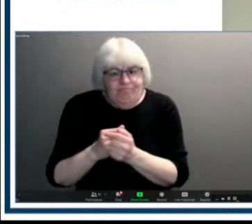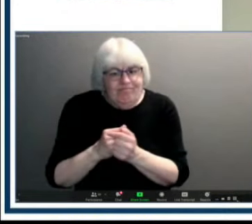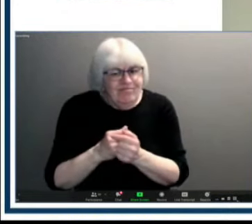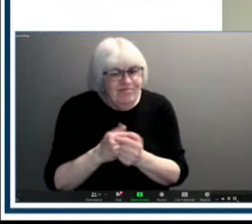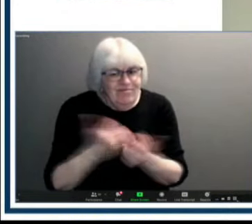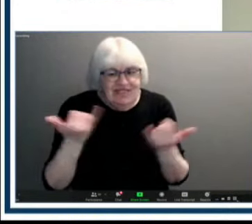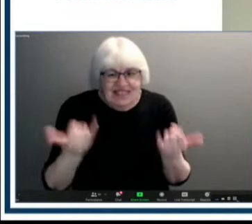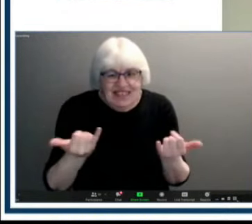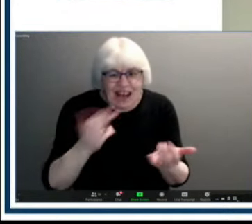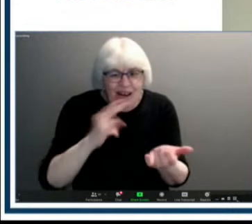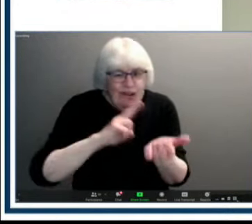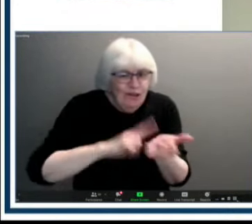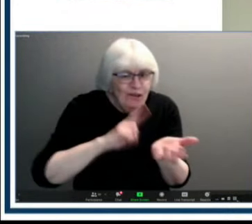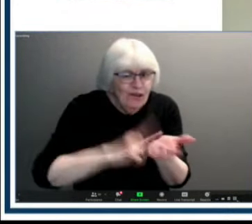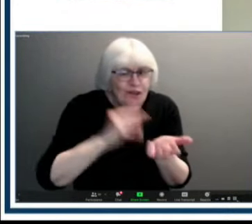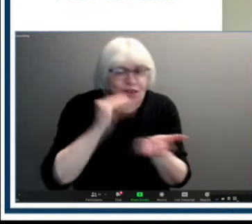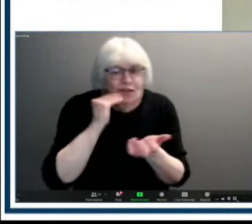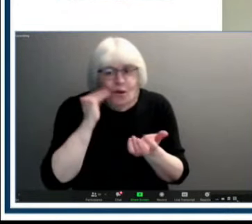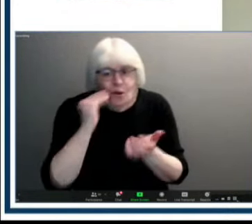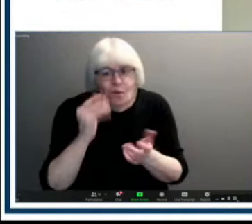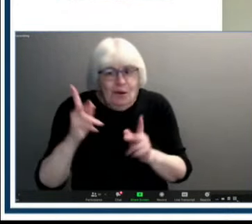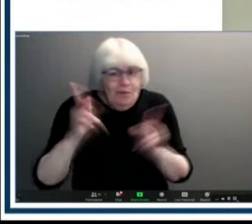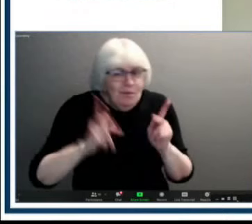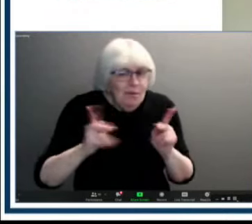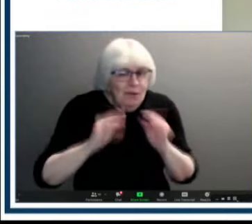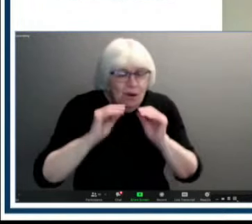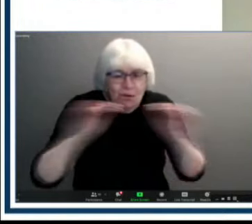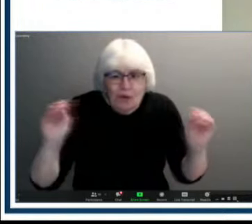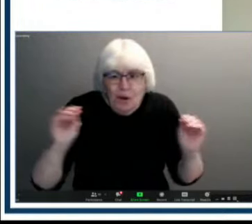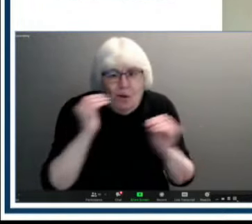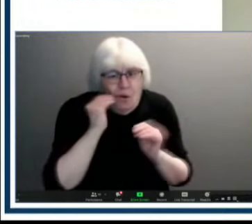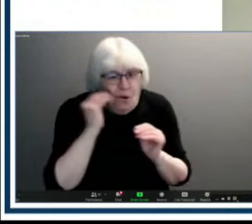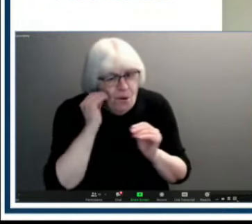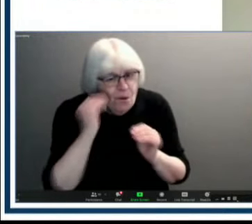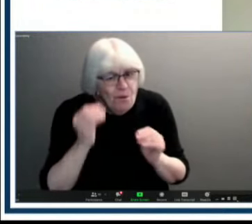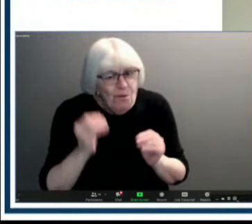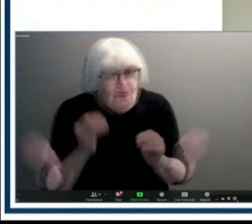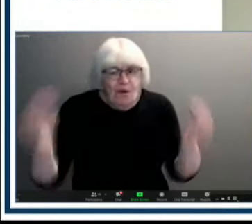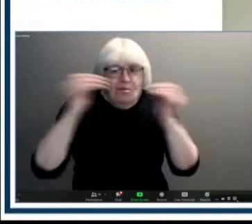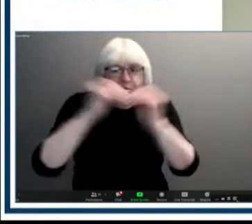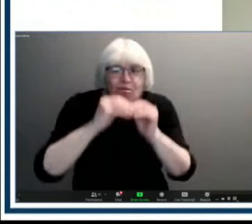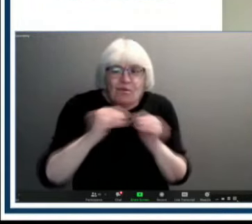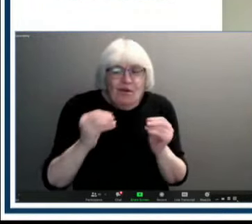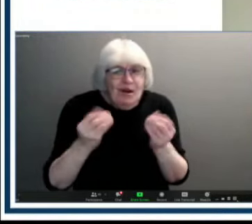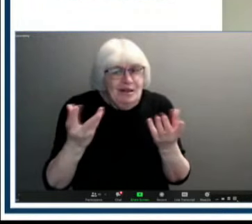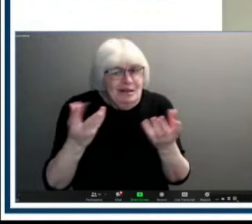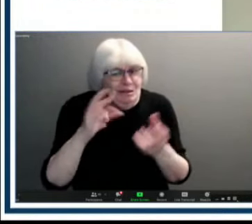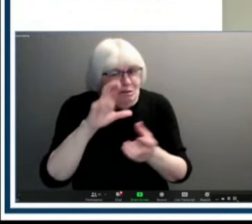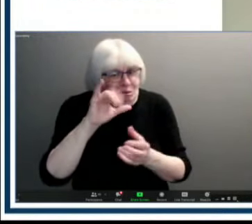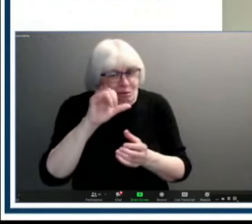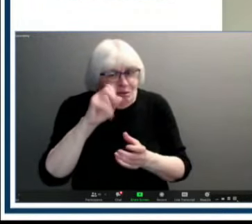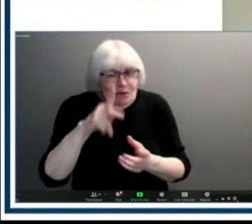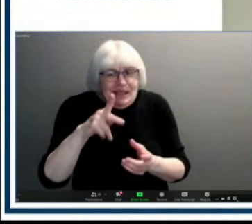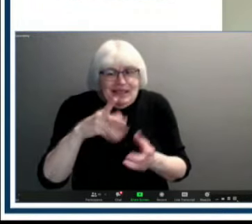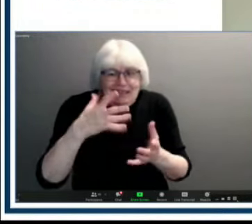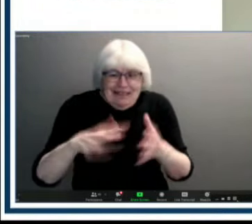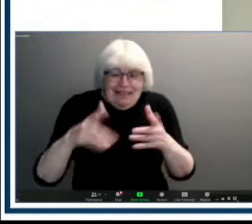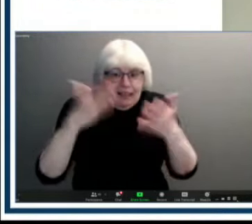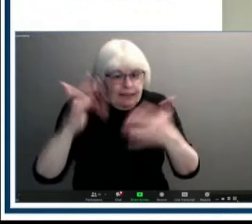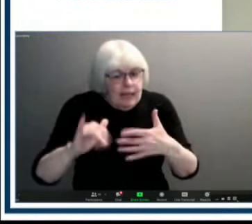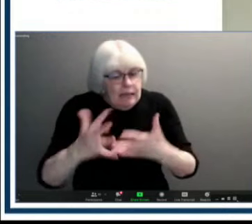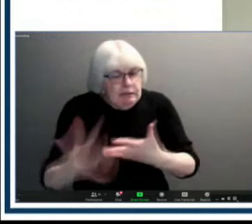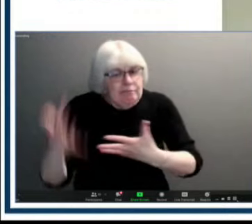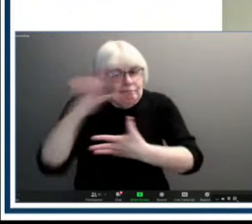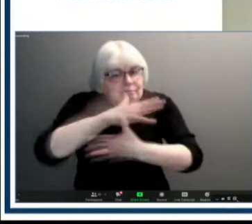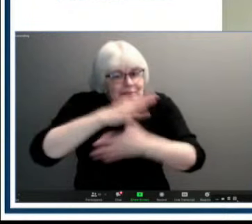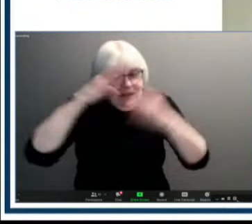shelters, people who are at much more risk in congregate living settings, those are the ones who we're there prioritizing for the more detailed follow-up